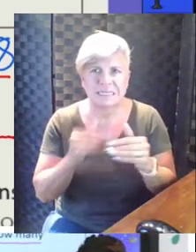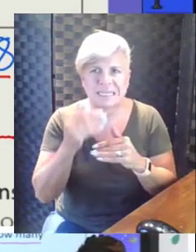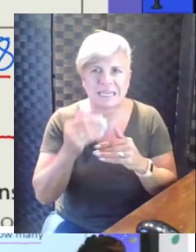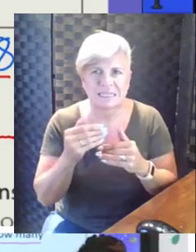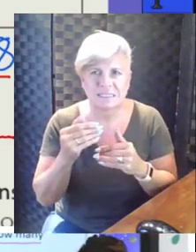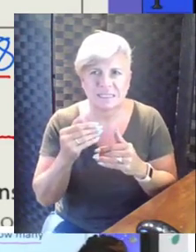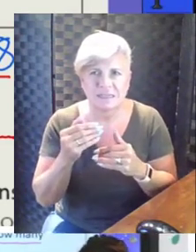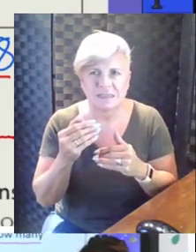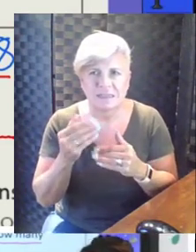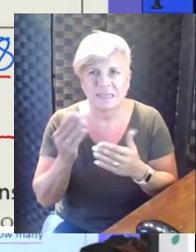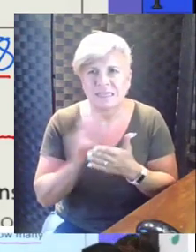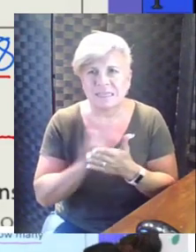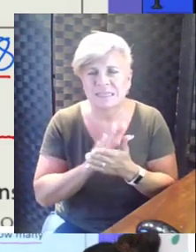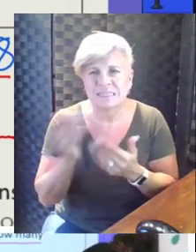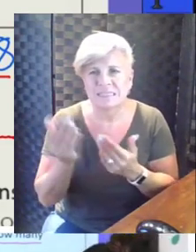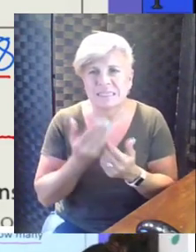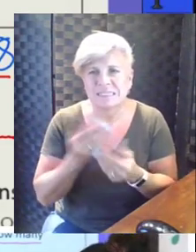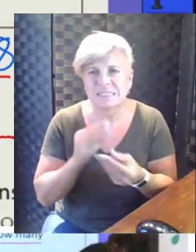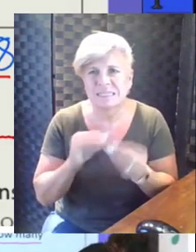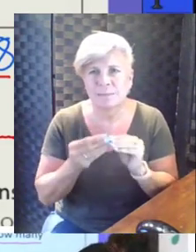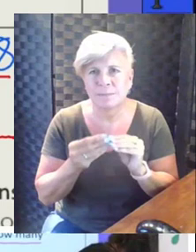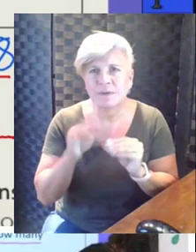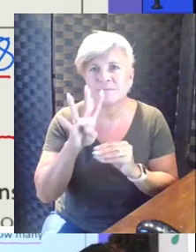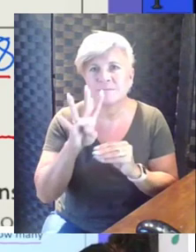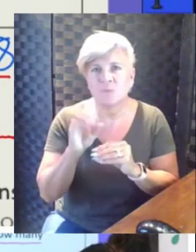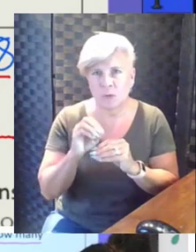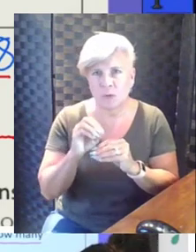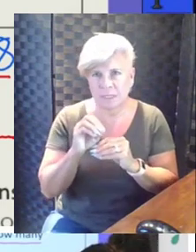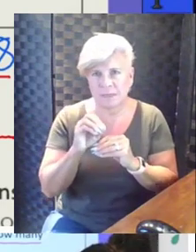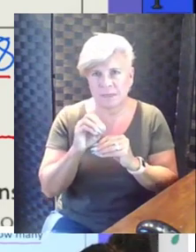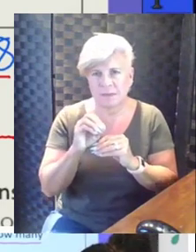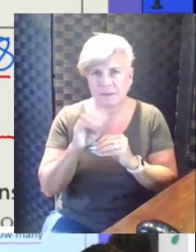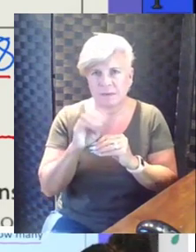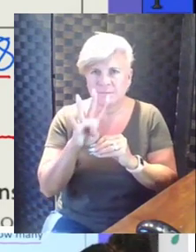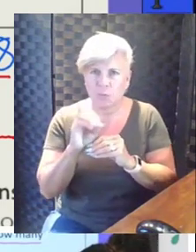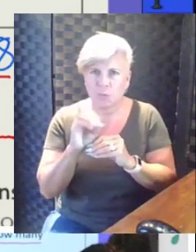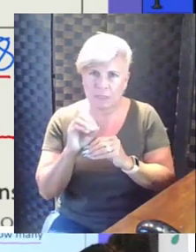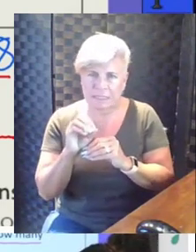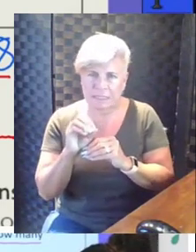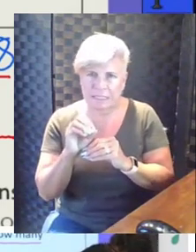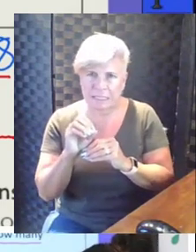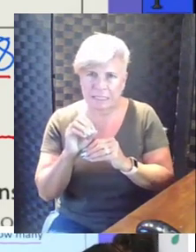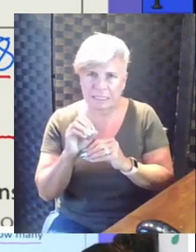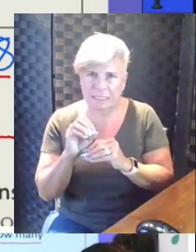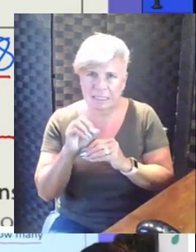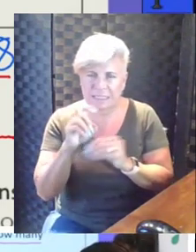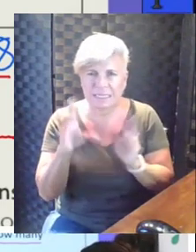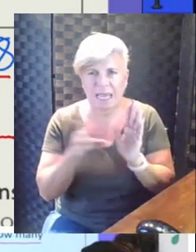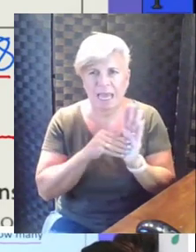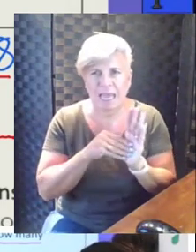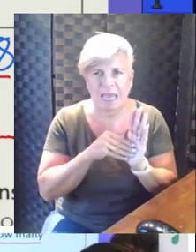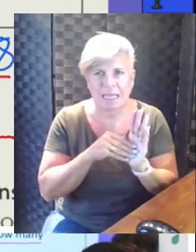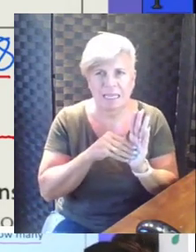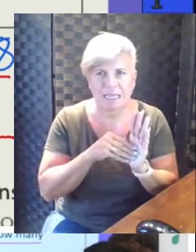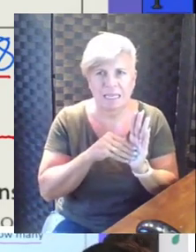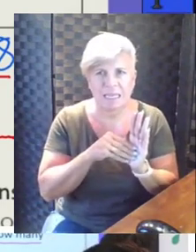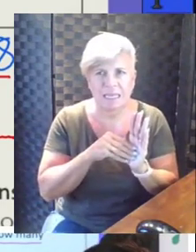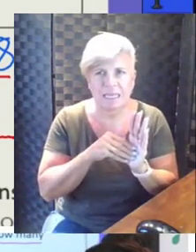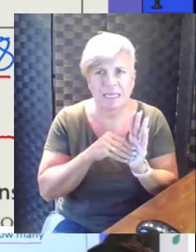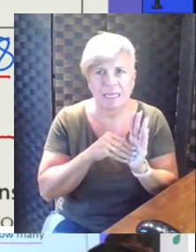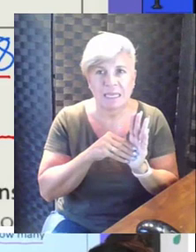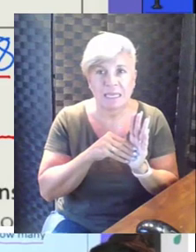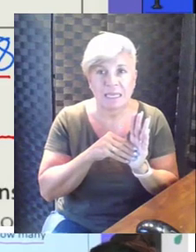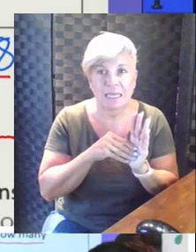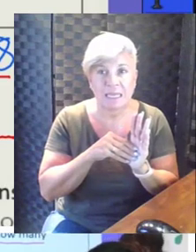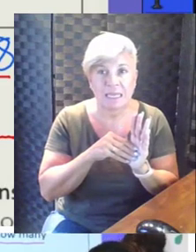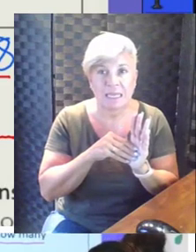friendly number would be 40. So to get to 40, we need to add